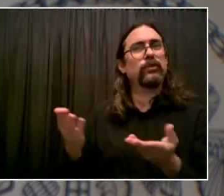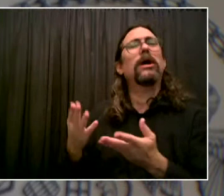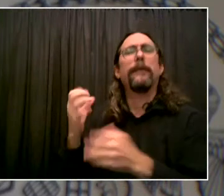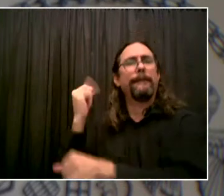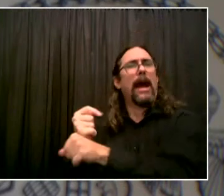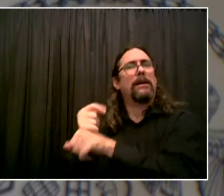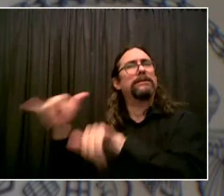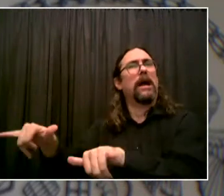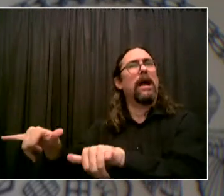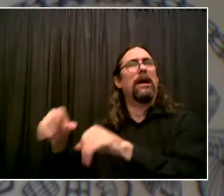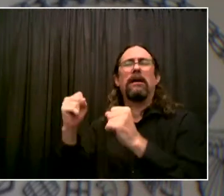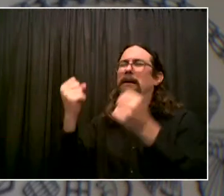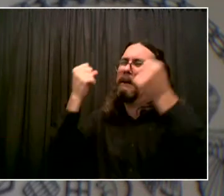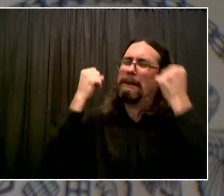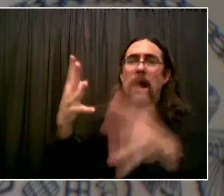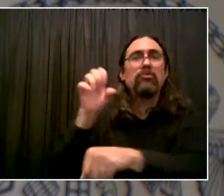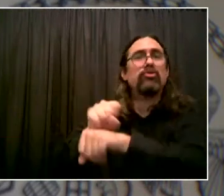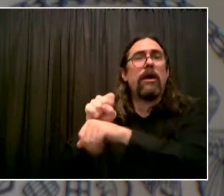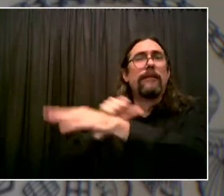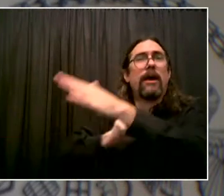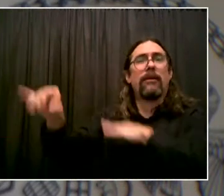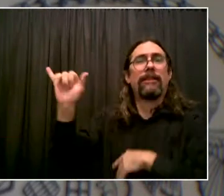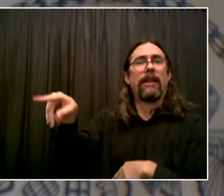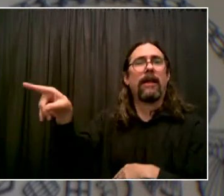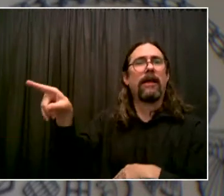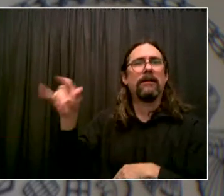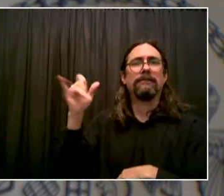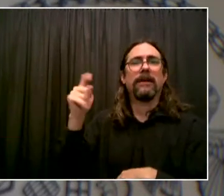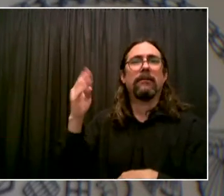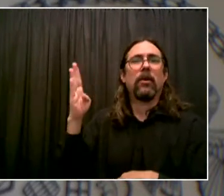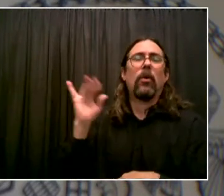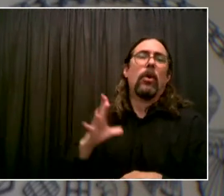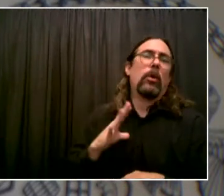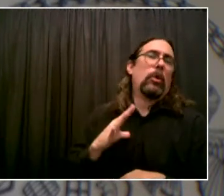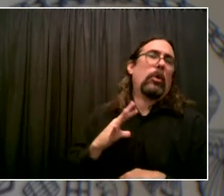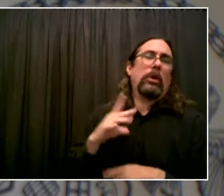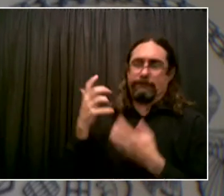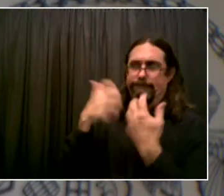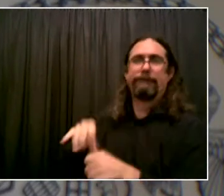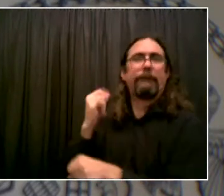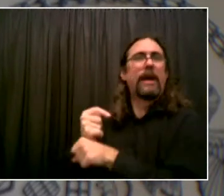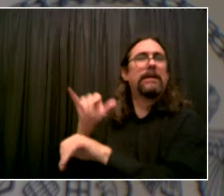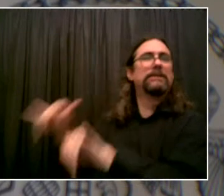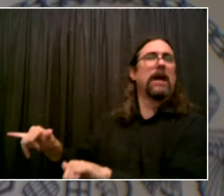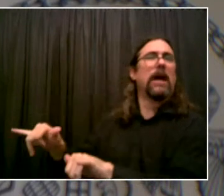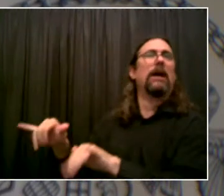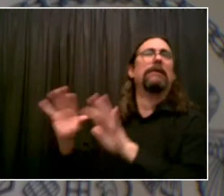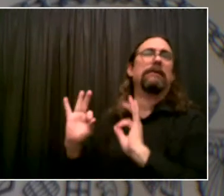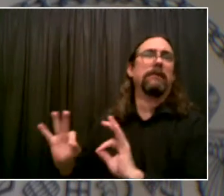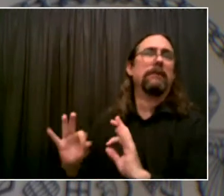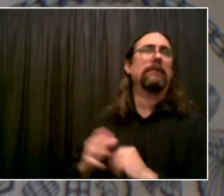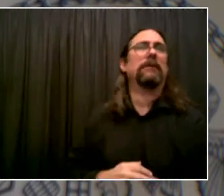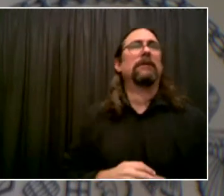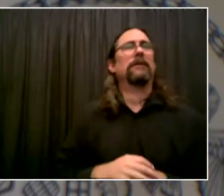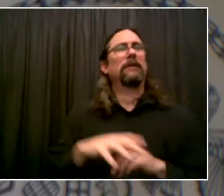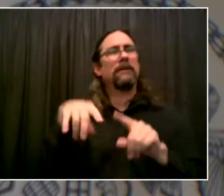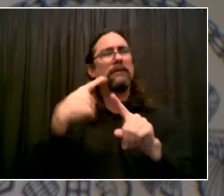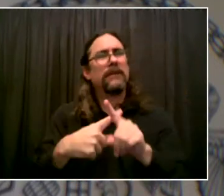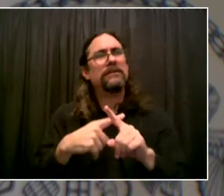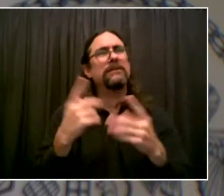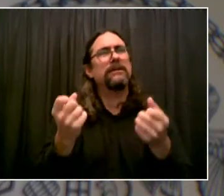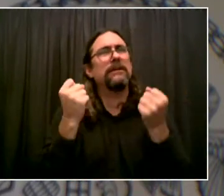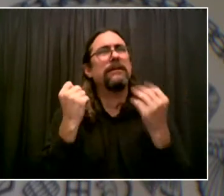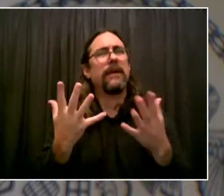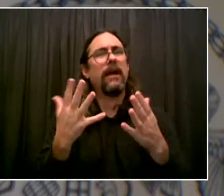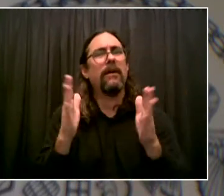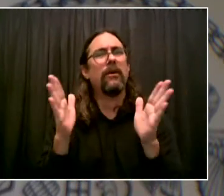last few months, nearly $17.5 million in small business grants to over 700 businesses in Queens County. And I want to